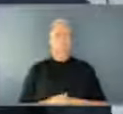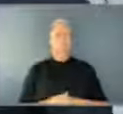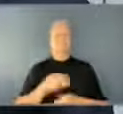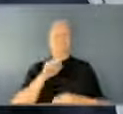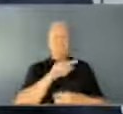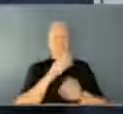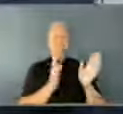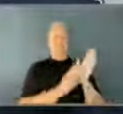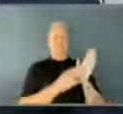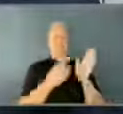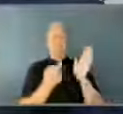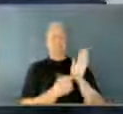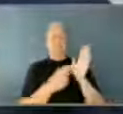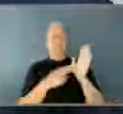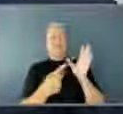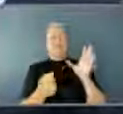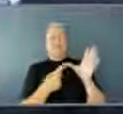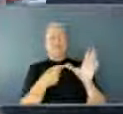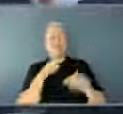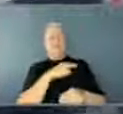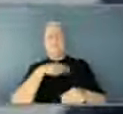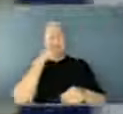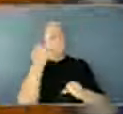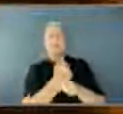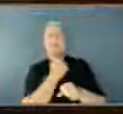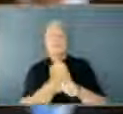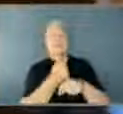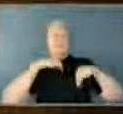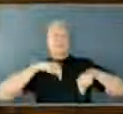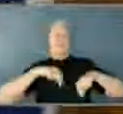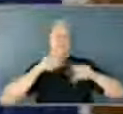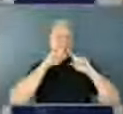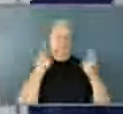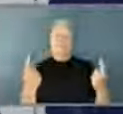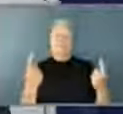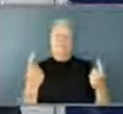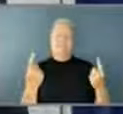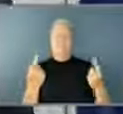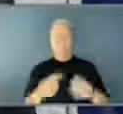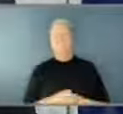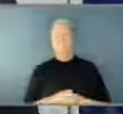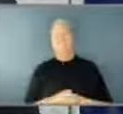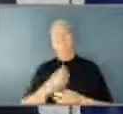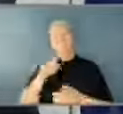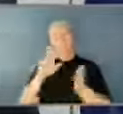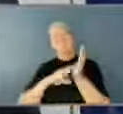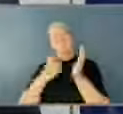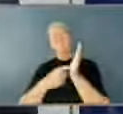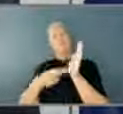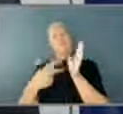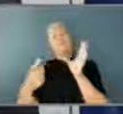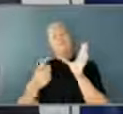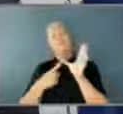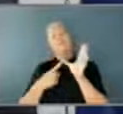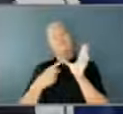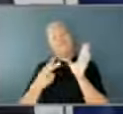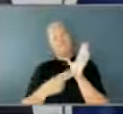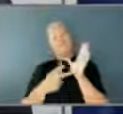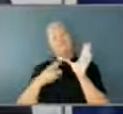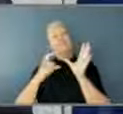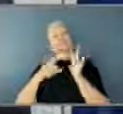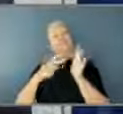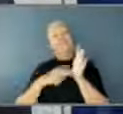and I'll let Professor Murphy speak to that. Thanks, PM. So mRNA vaccines have surprised the world and how successful